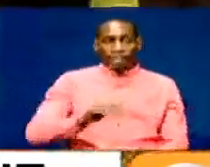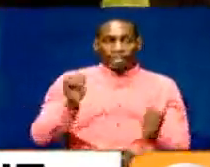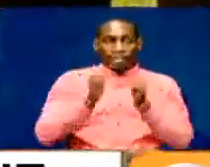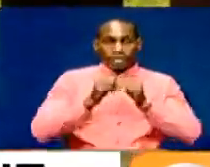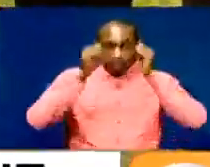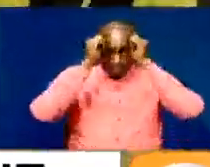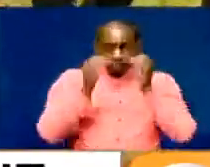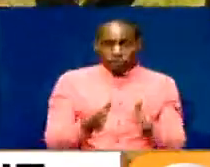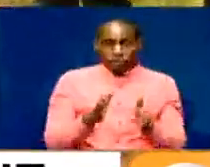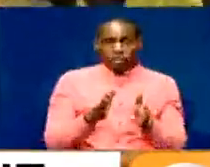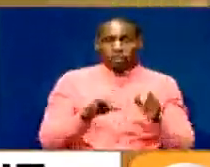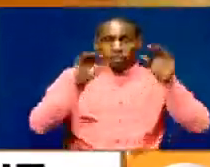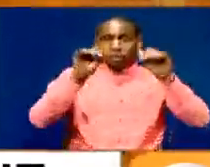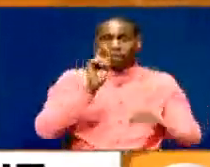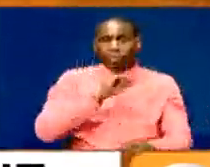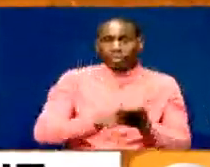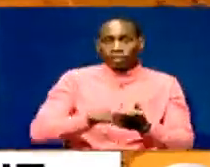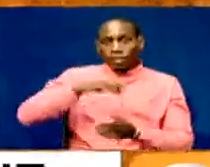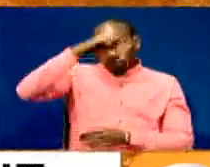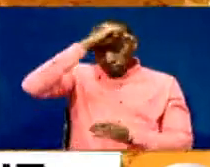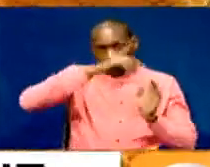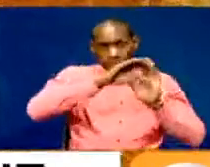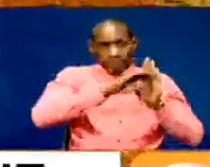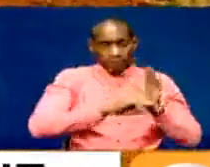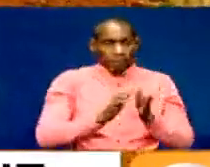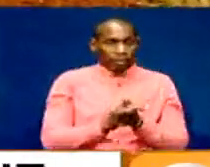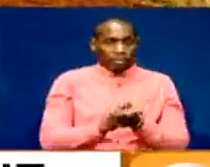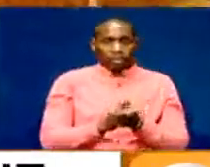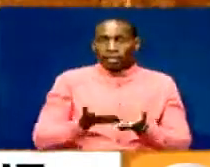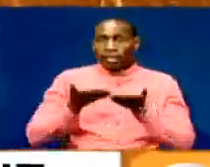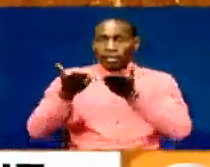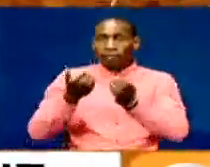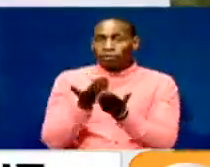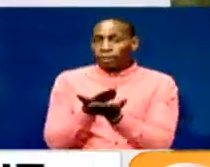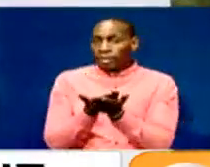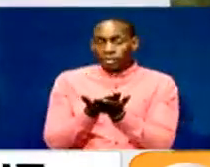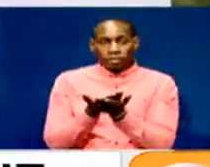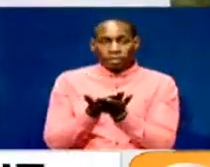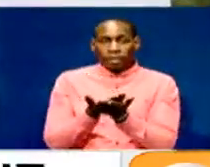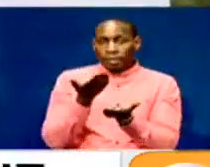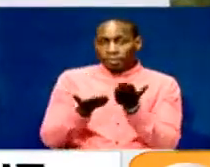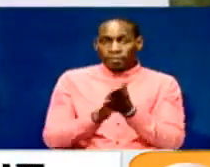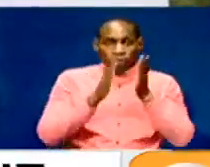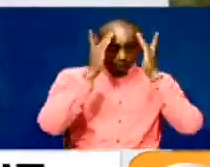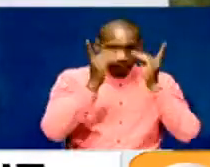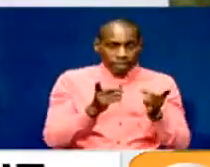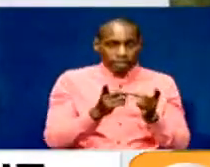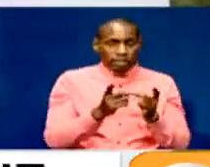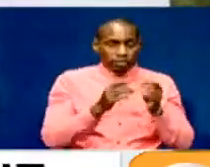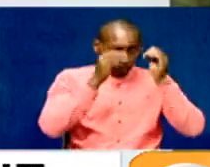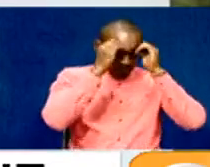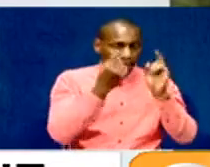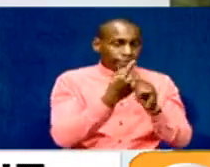16,310 candidates who qualified for degree programs did not submit applications and may have opted to pursue